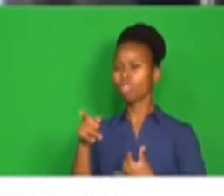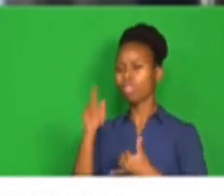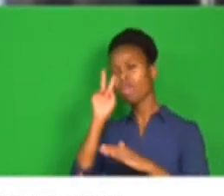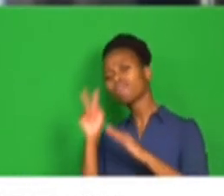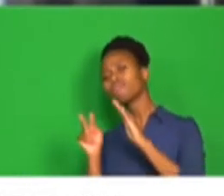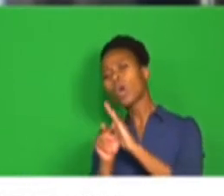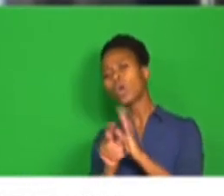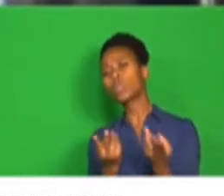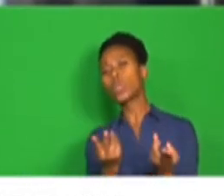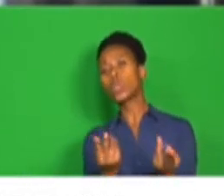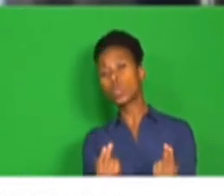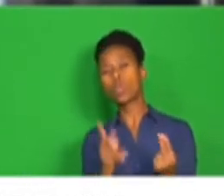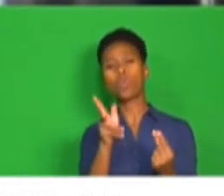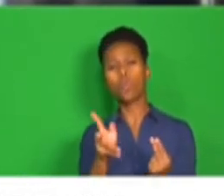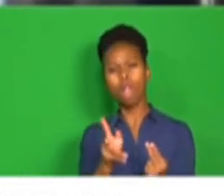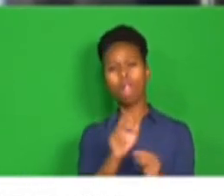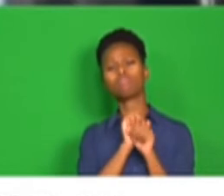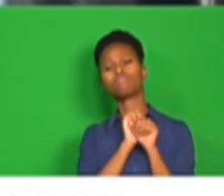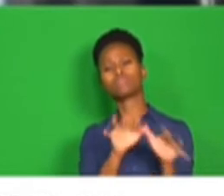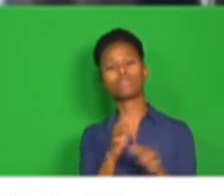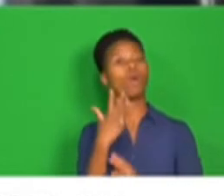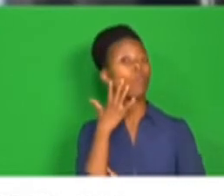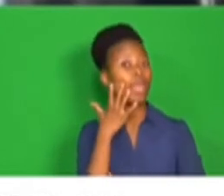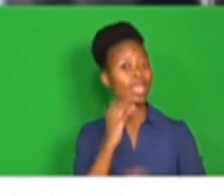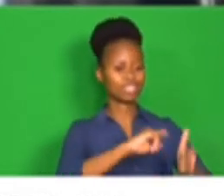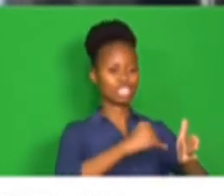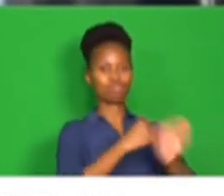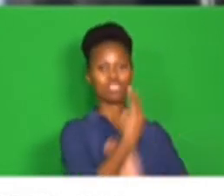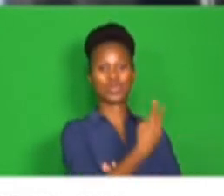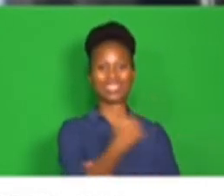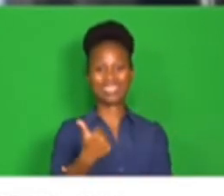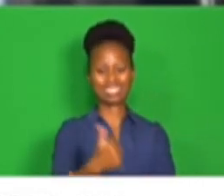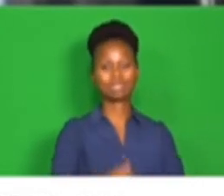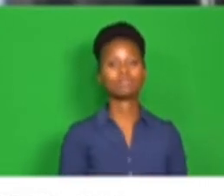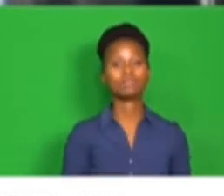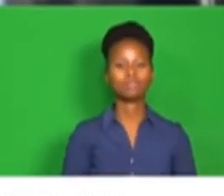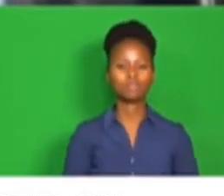be released on the 26th of January.